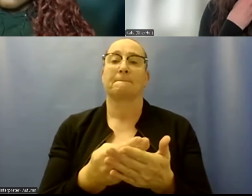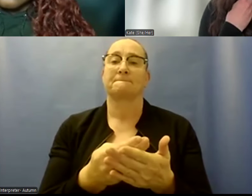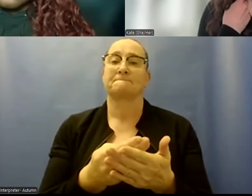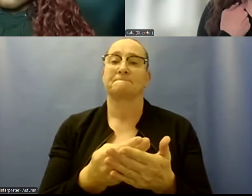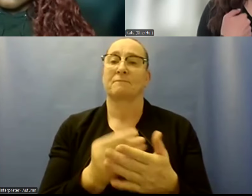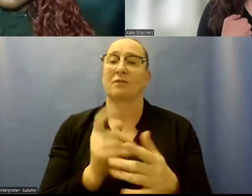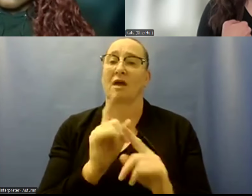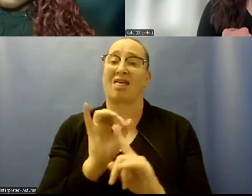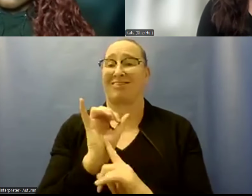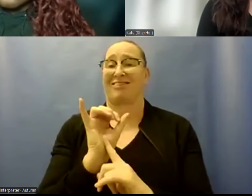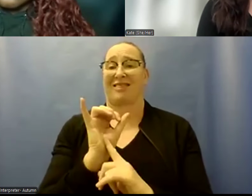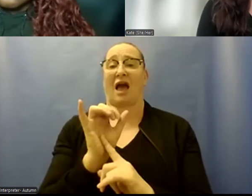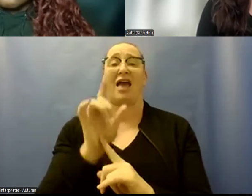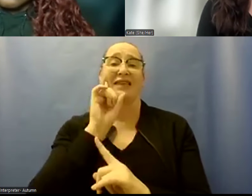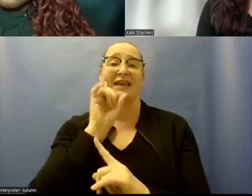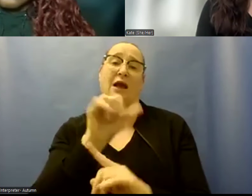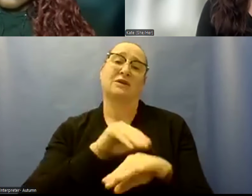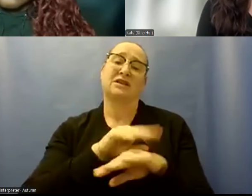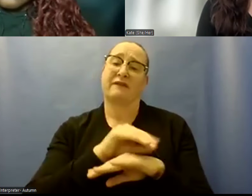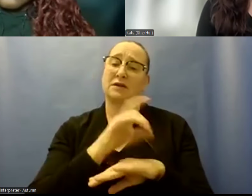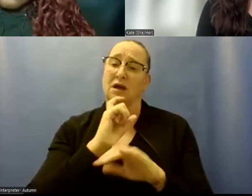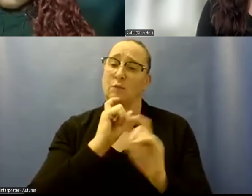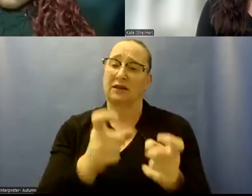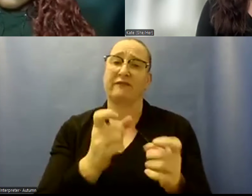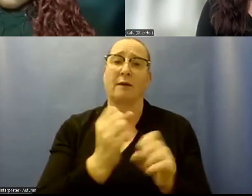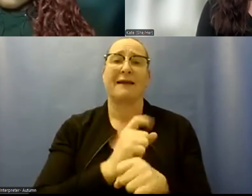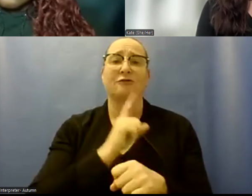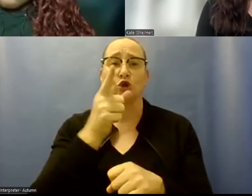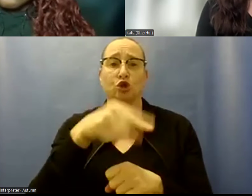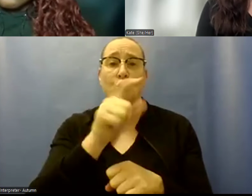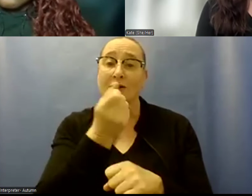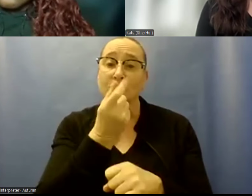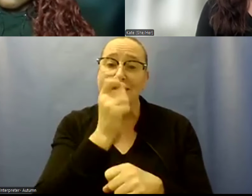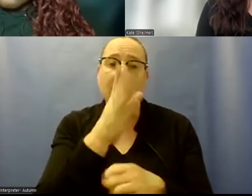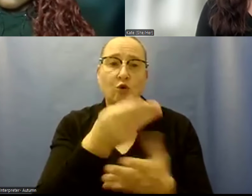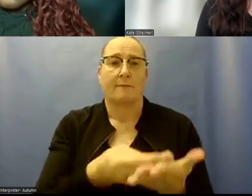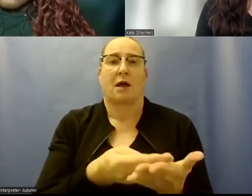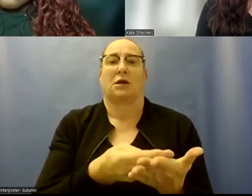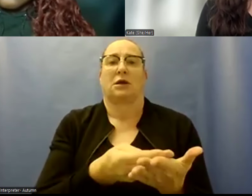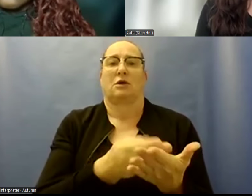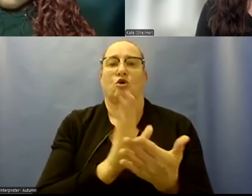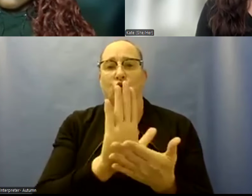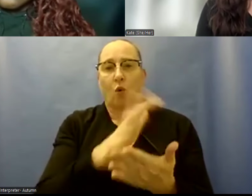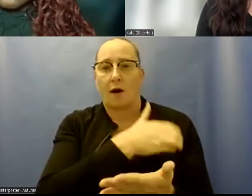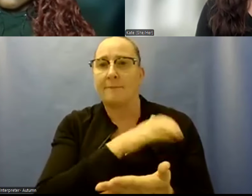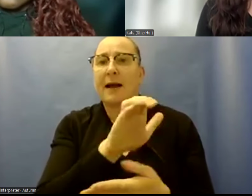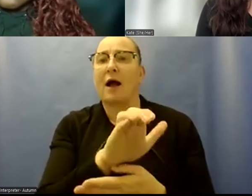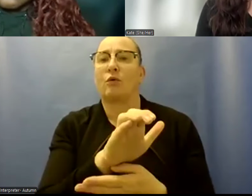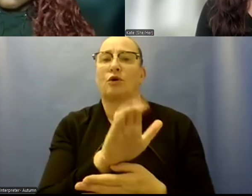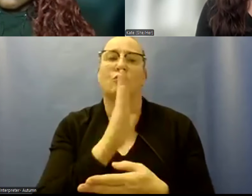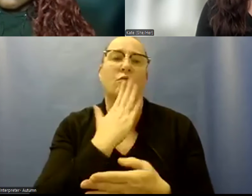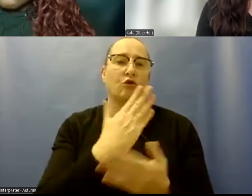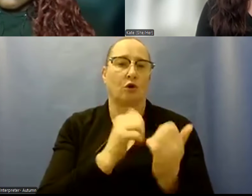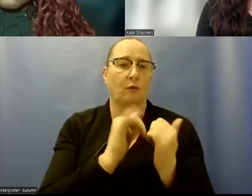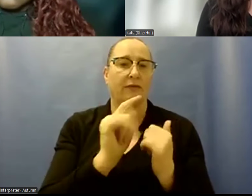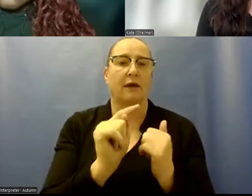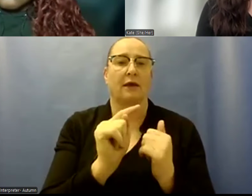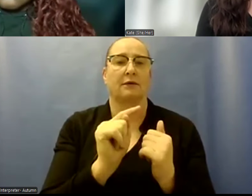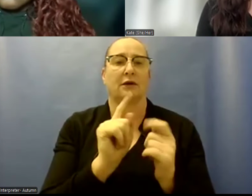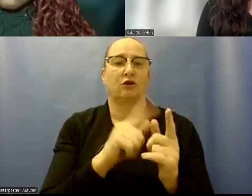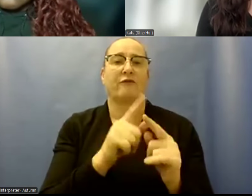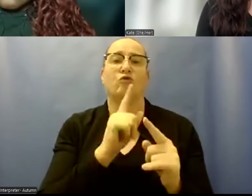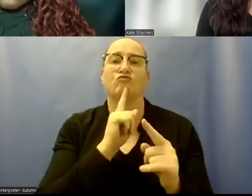that's, I think that's the advice that I would give, is make sure you understand your money, you are empowered, and you are good with it, and that you have a